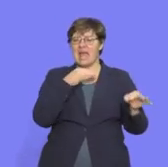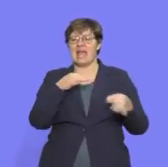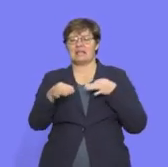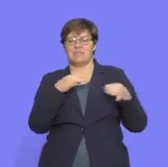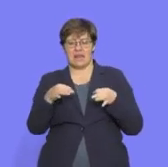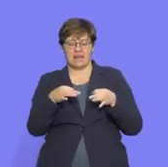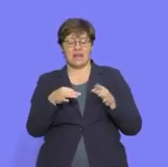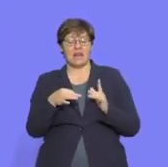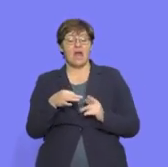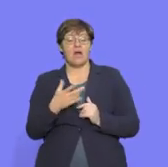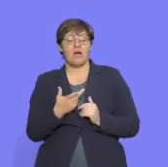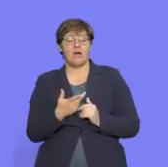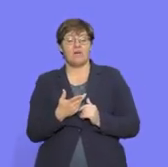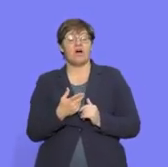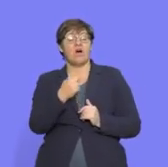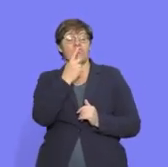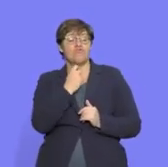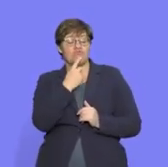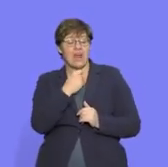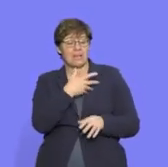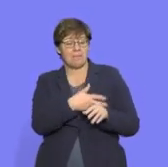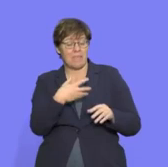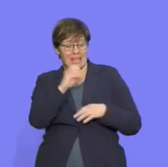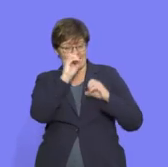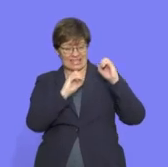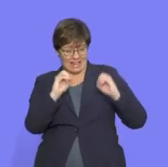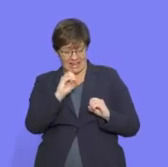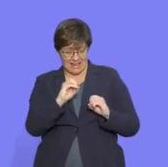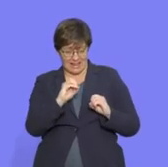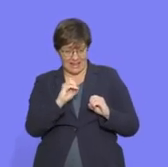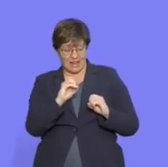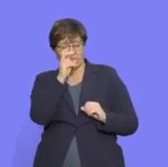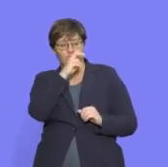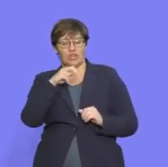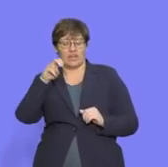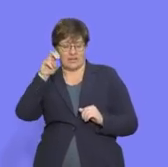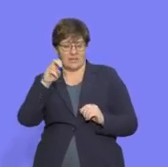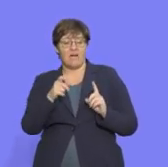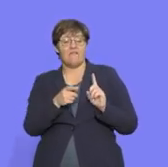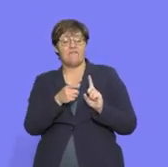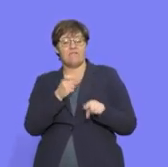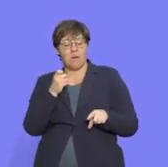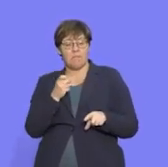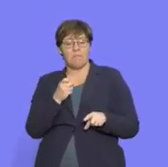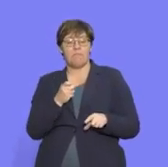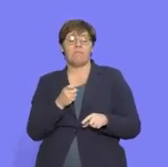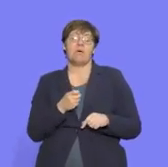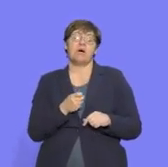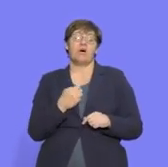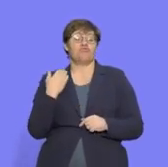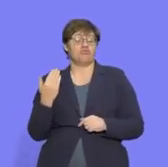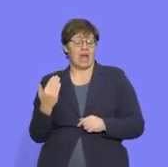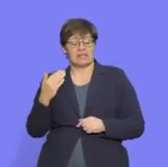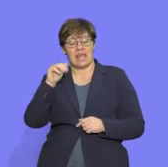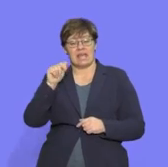description of the journey of a red blood cell as it travels from the right atrium. I like to